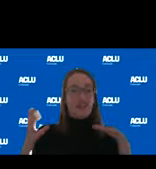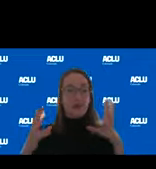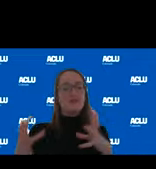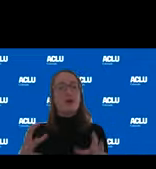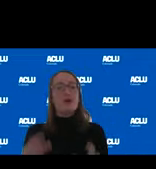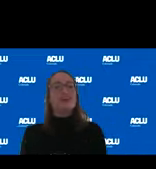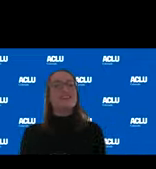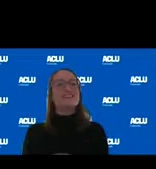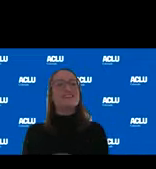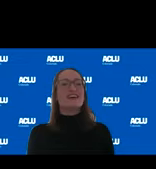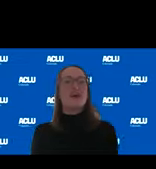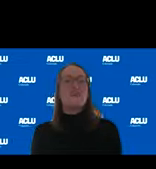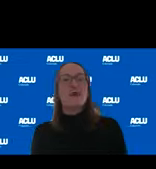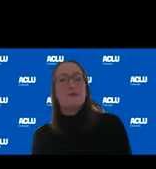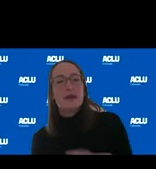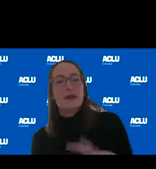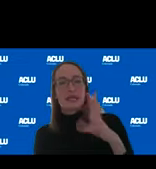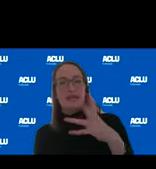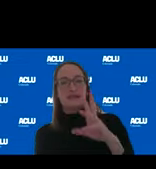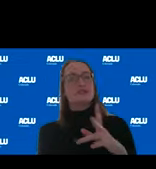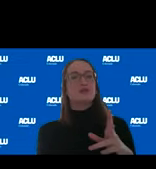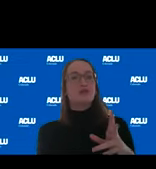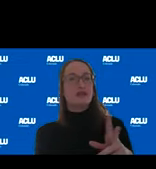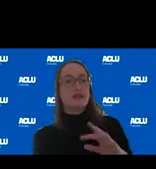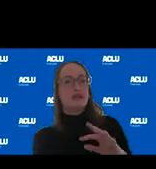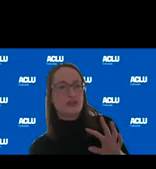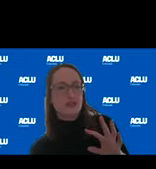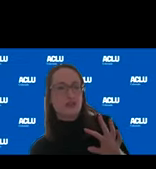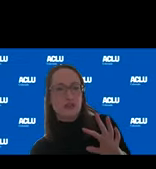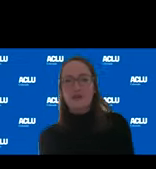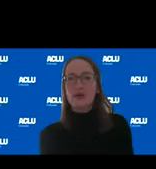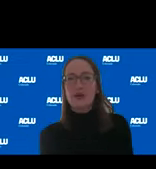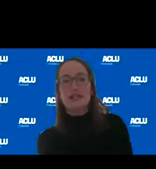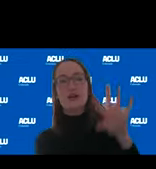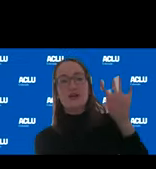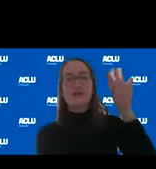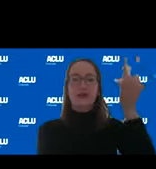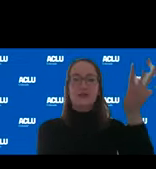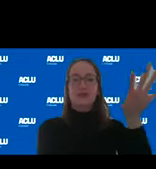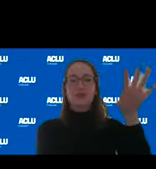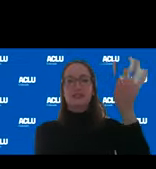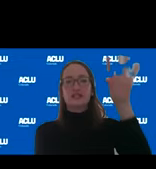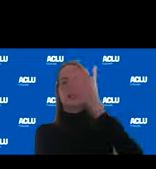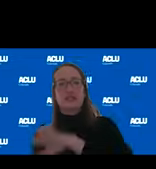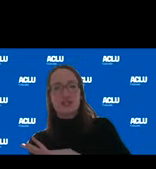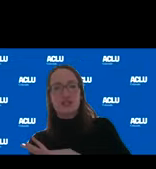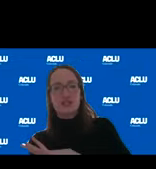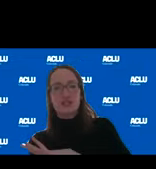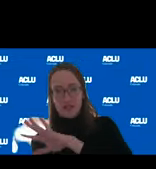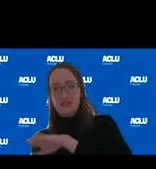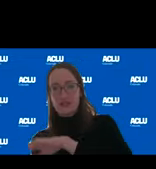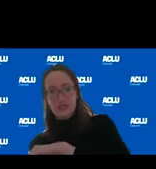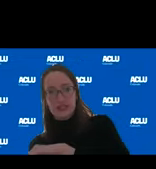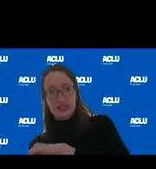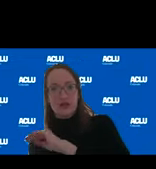stuff with voting is making the distinguishment in, or like realizing where federal jurisdiction and state versus